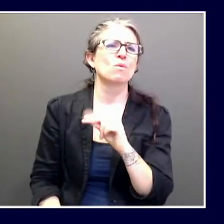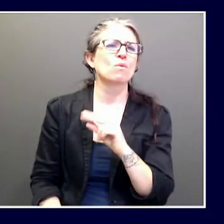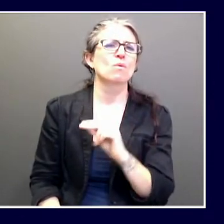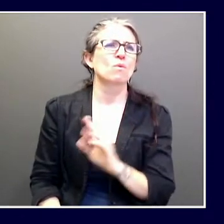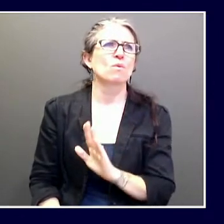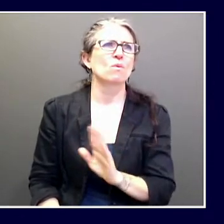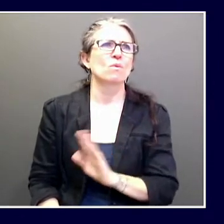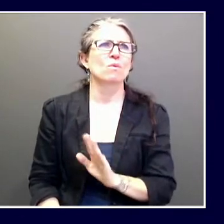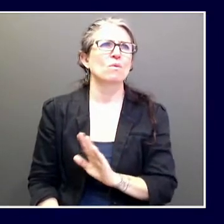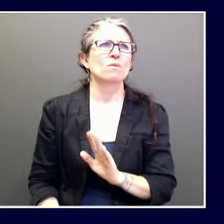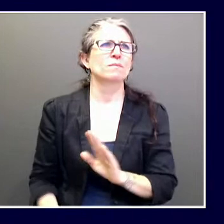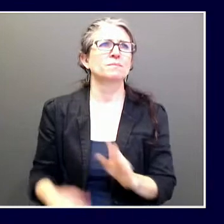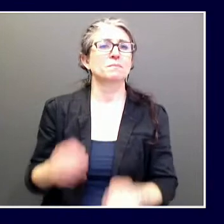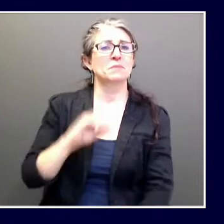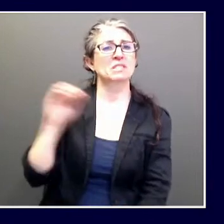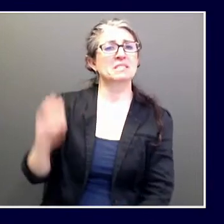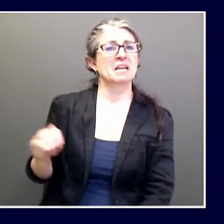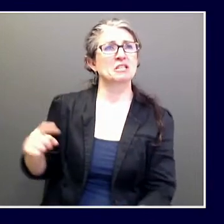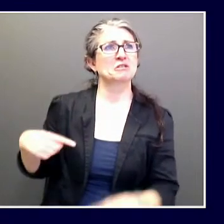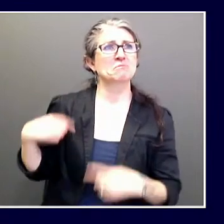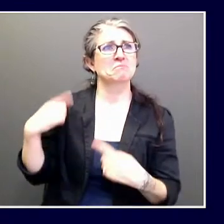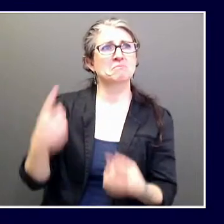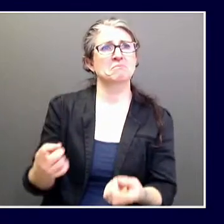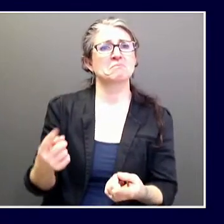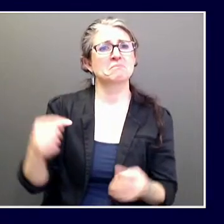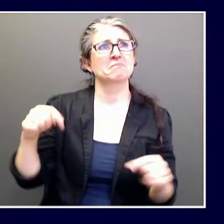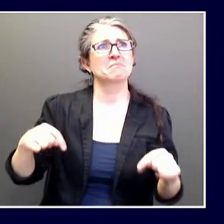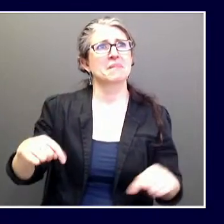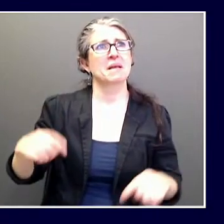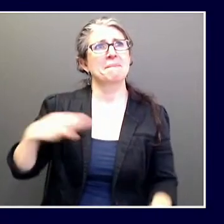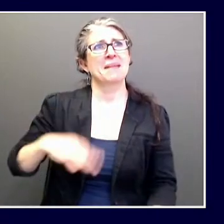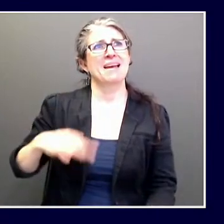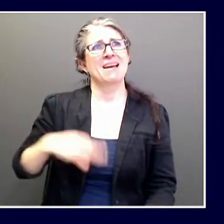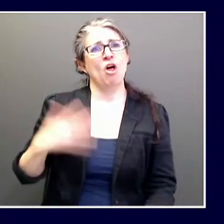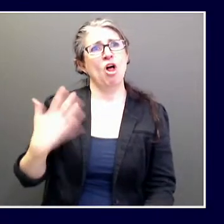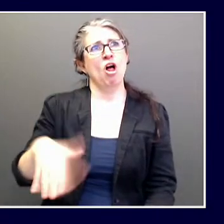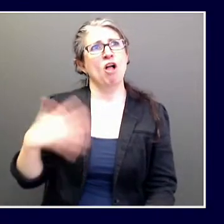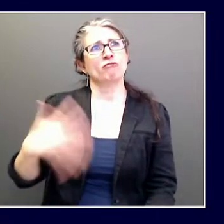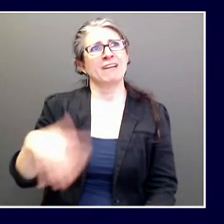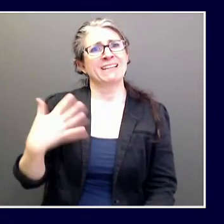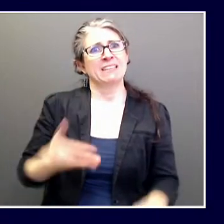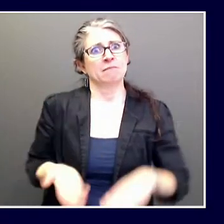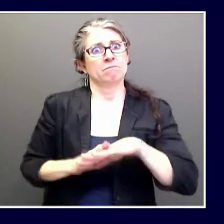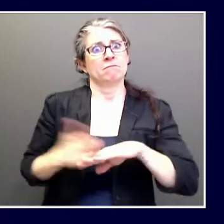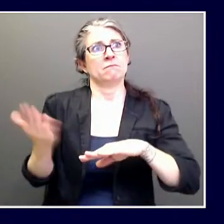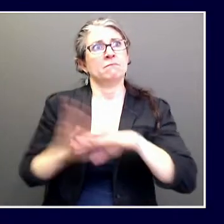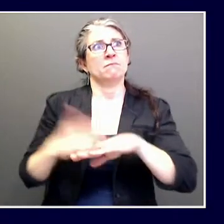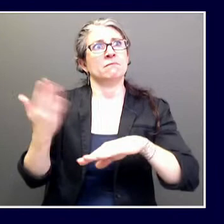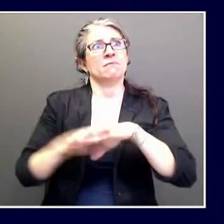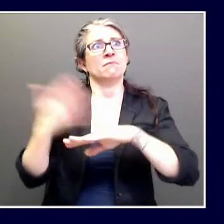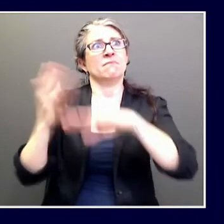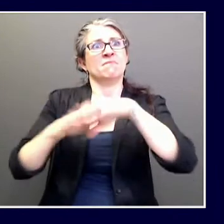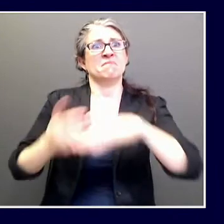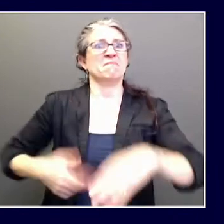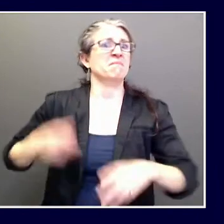doing, as you noted, was already among the higher in the country, well above the national